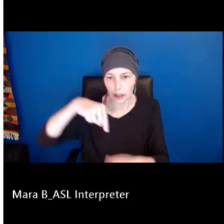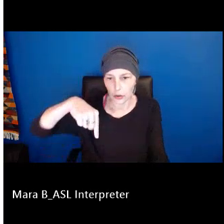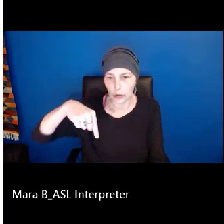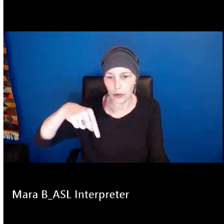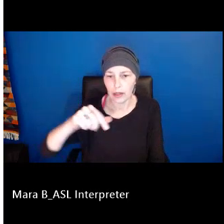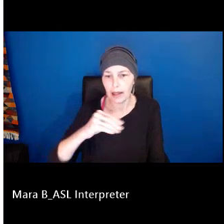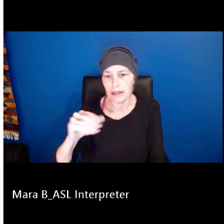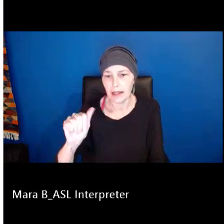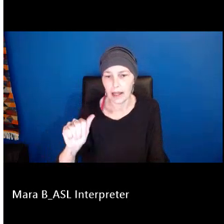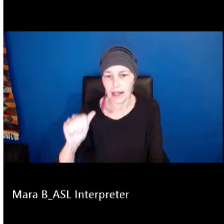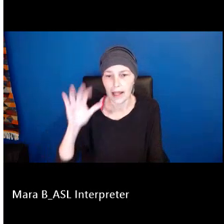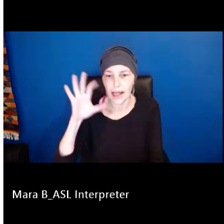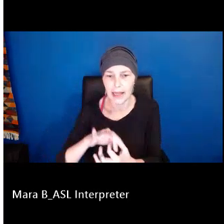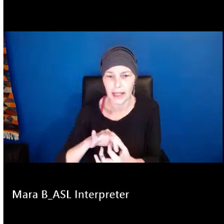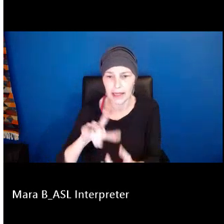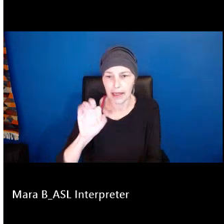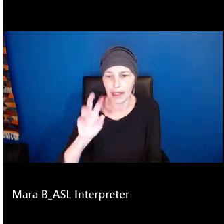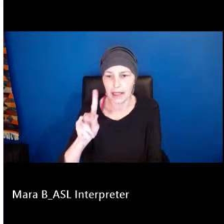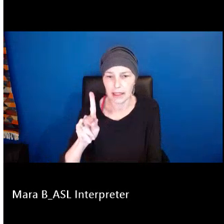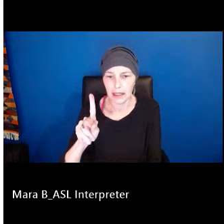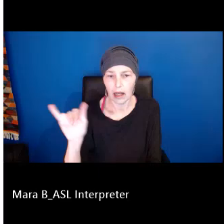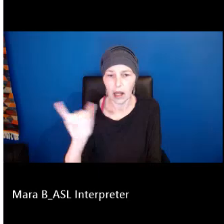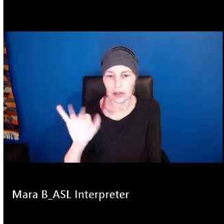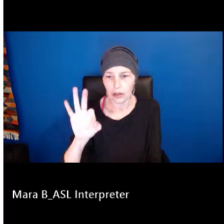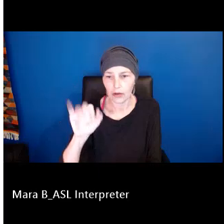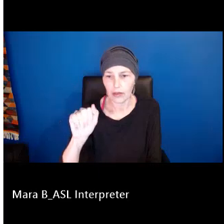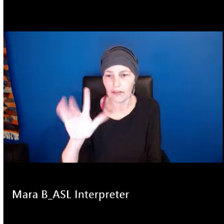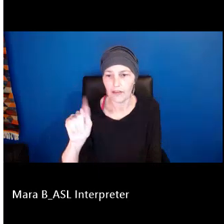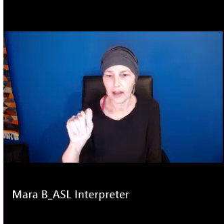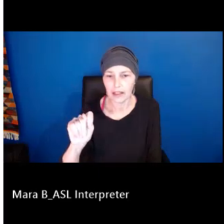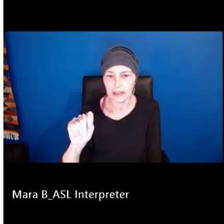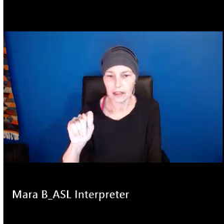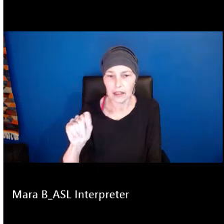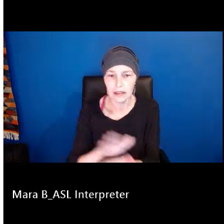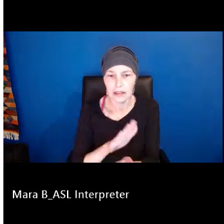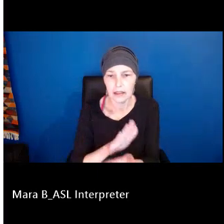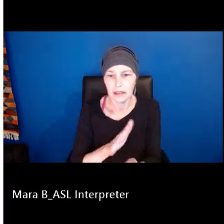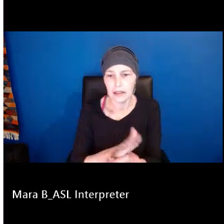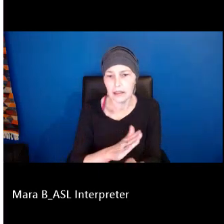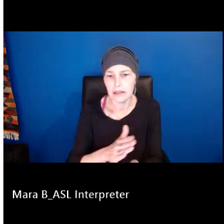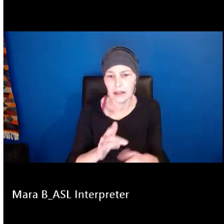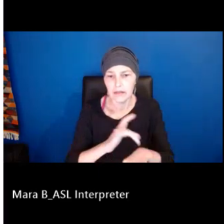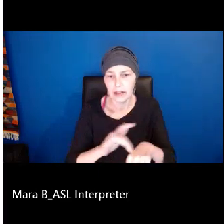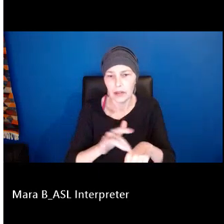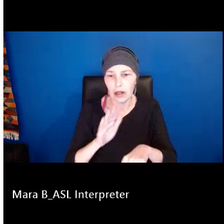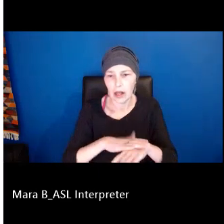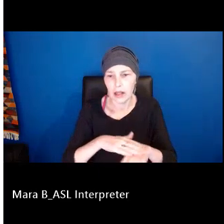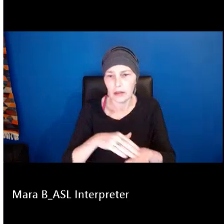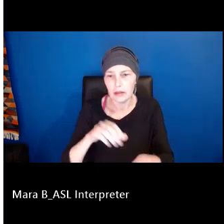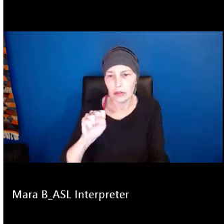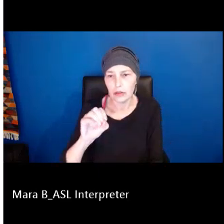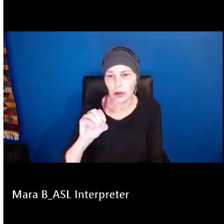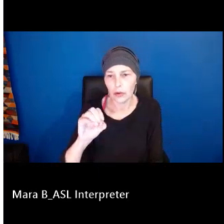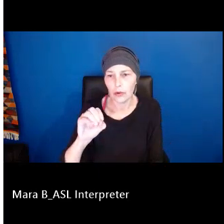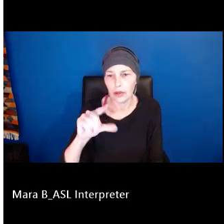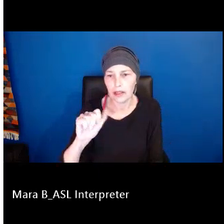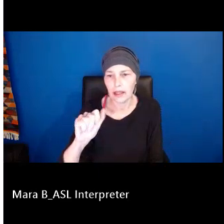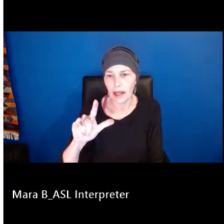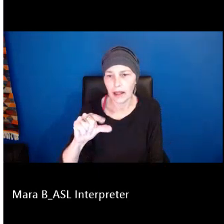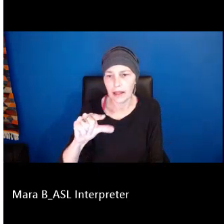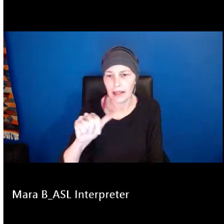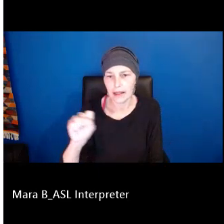The link to this fact sheet is also available on the SoCalGas SB 1221 website if you'd like to review it at a later